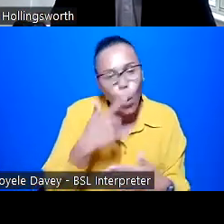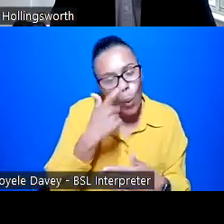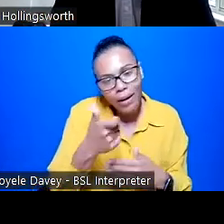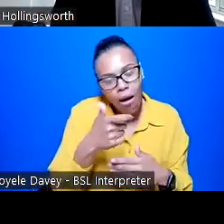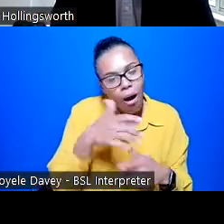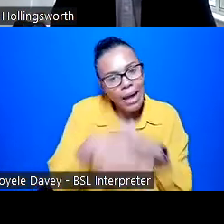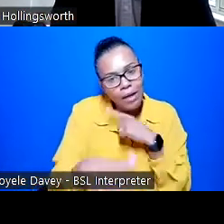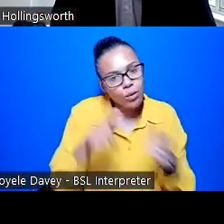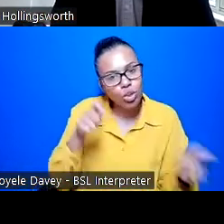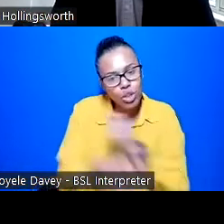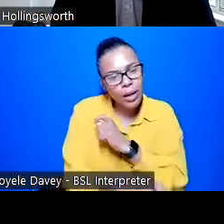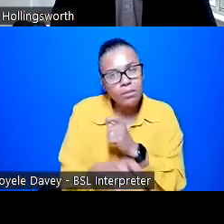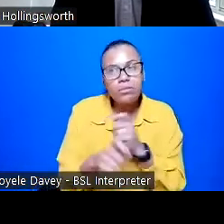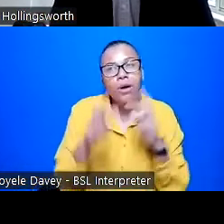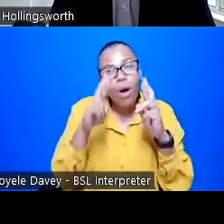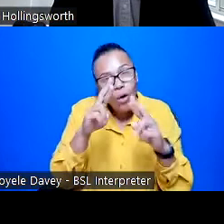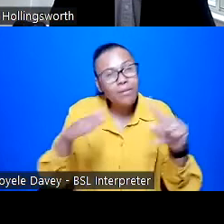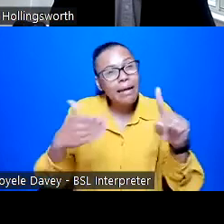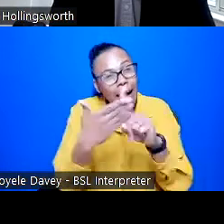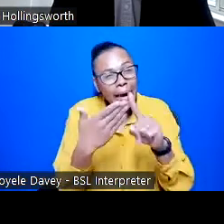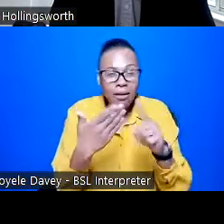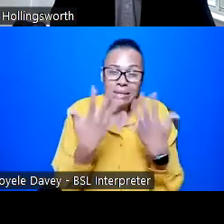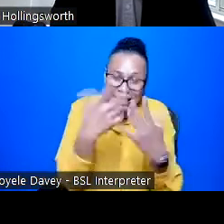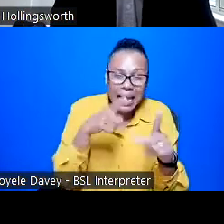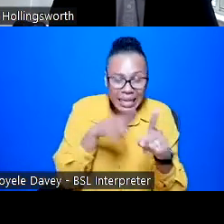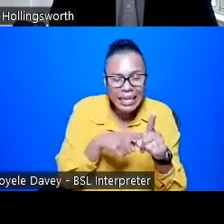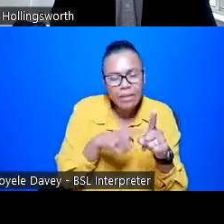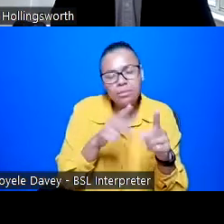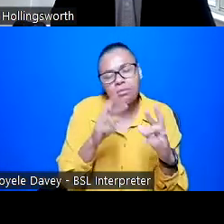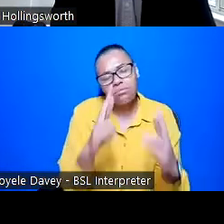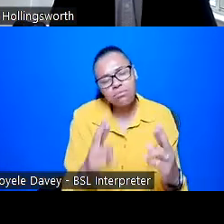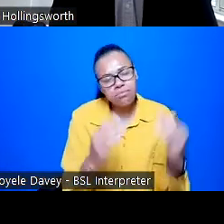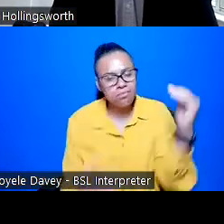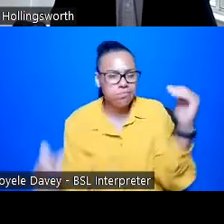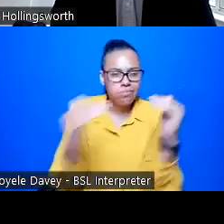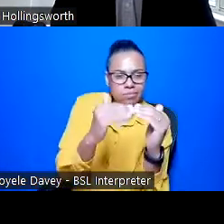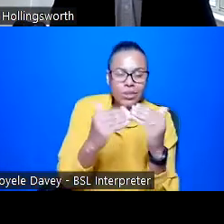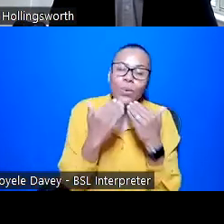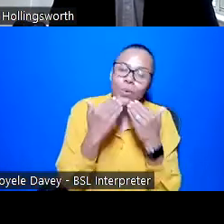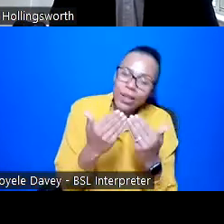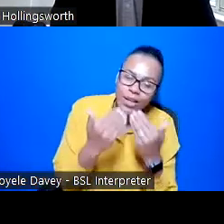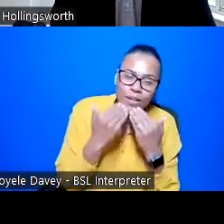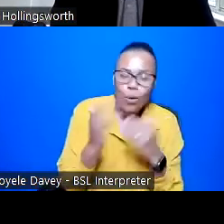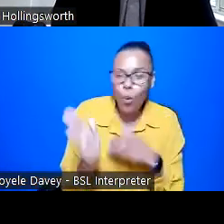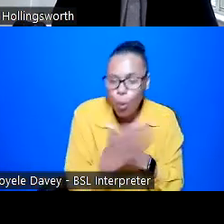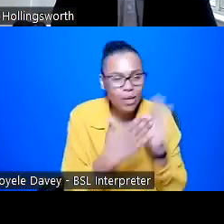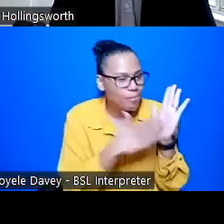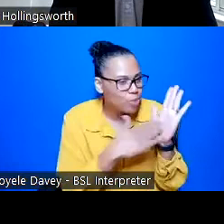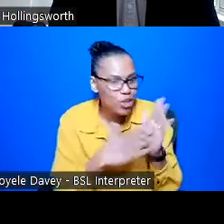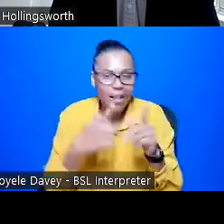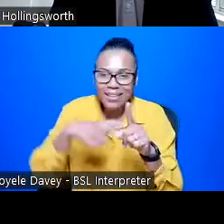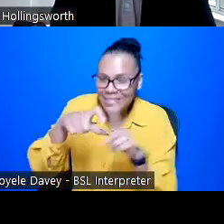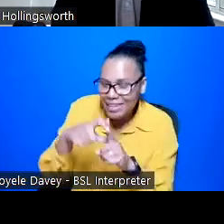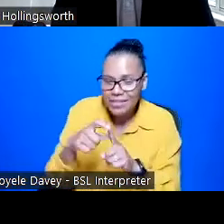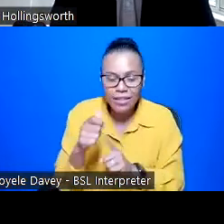next decade. So thank you for the opportunity to address you today, Michelle, Denzine. Thank you to everyone. I know that Aaron's following